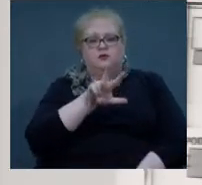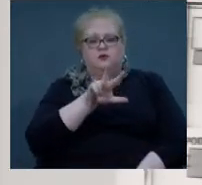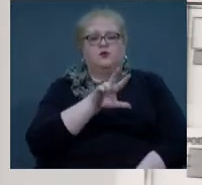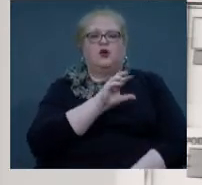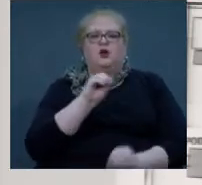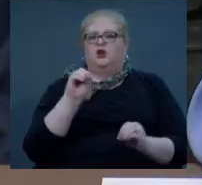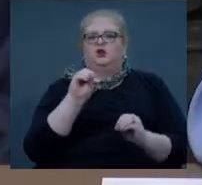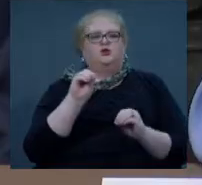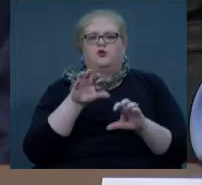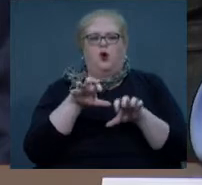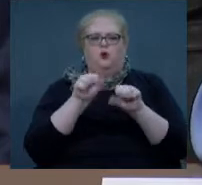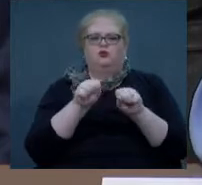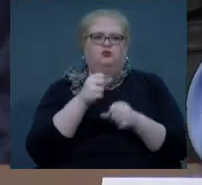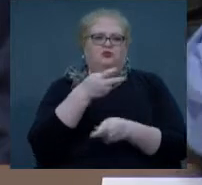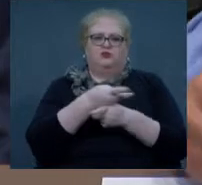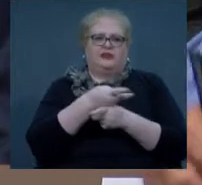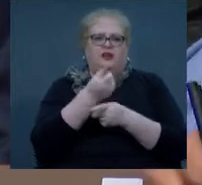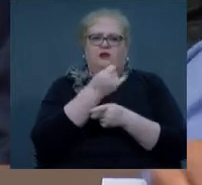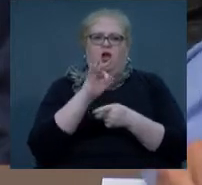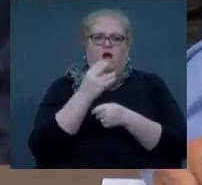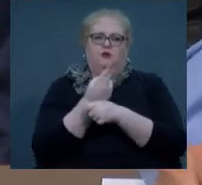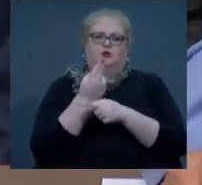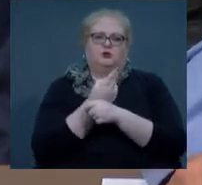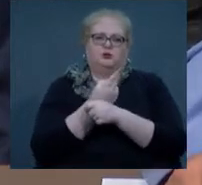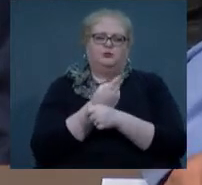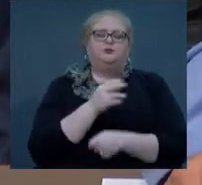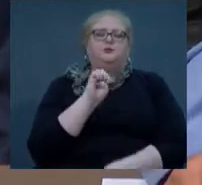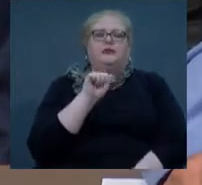of any easement rights. Item number 5,